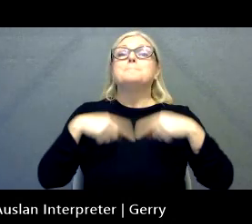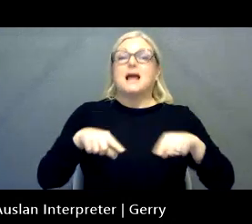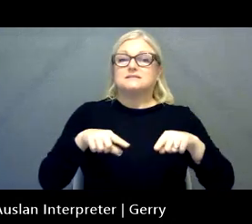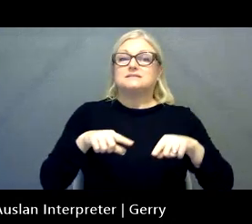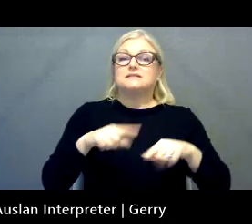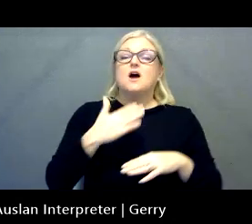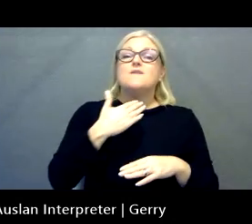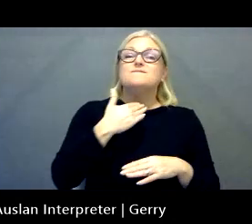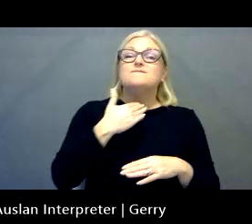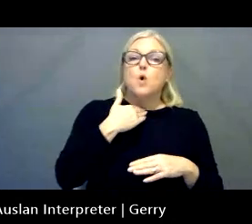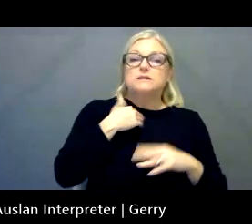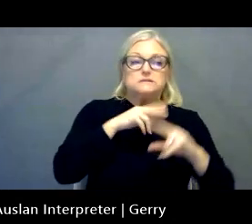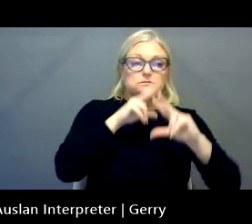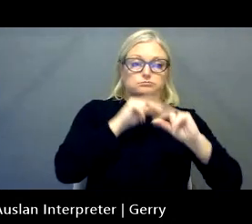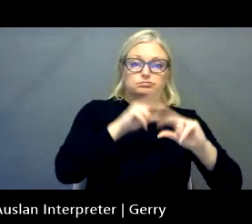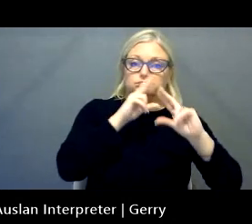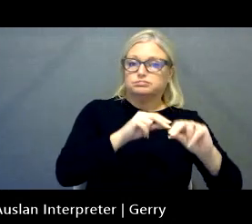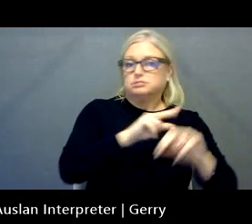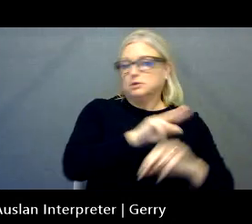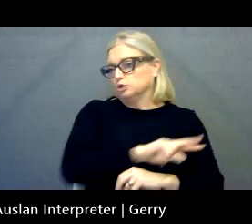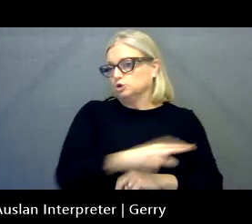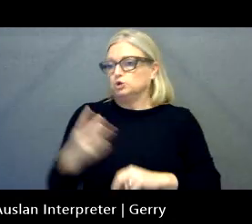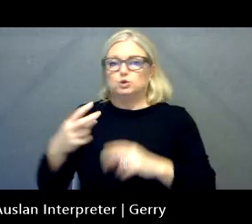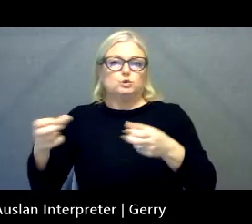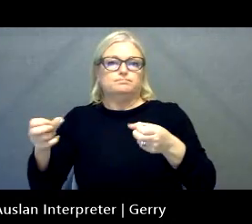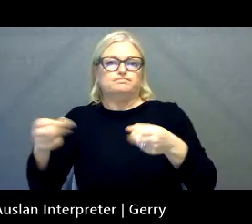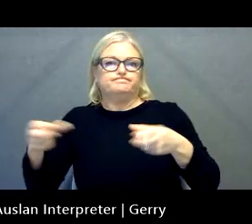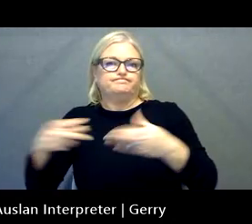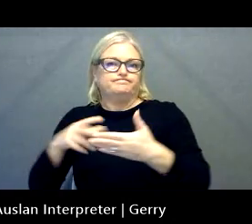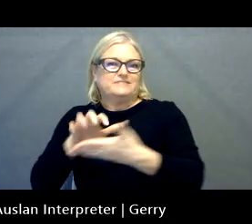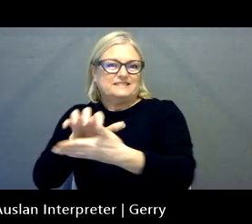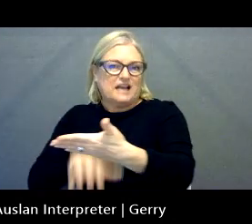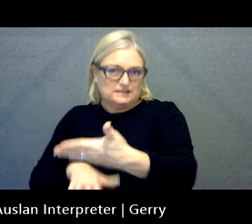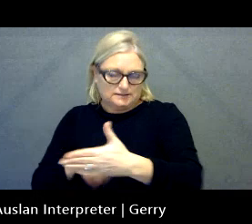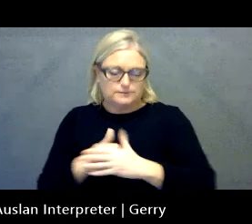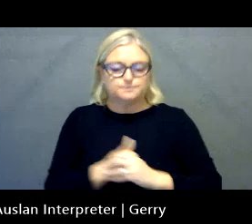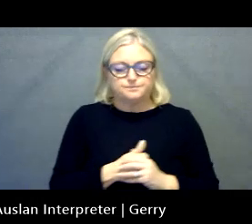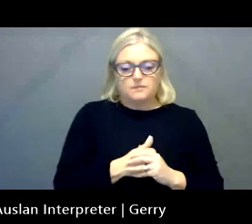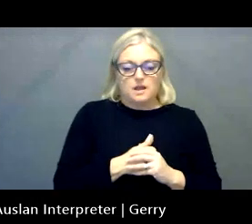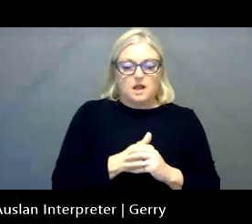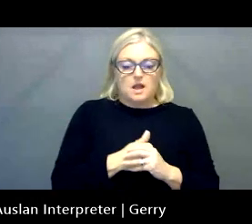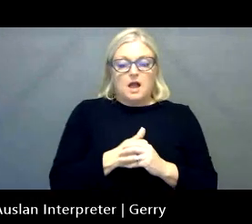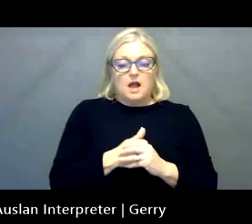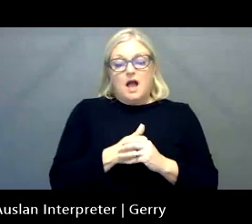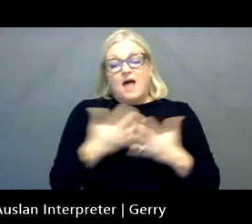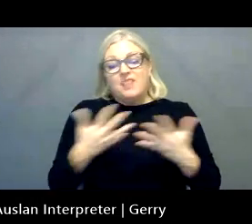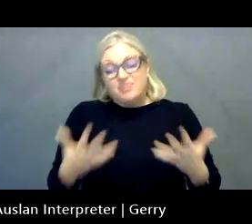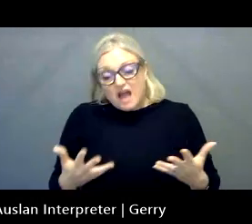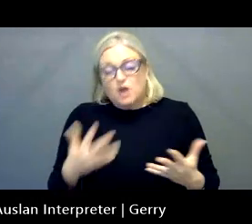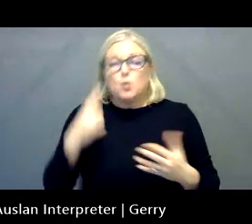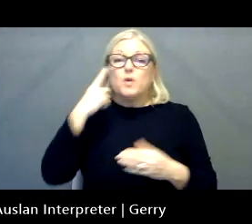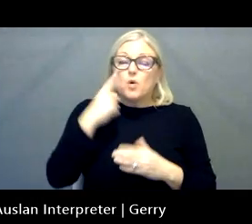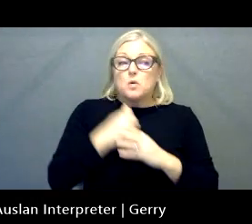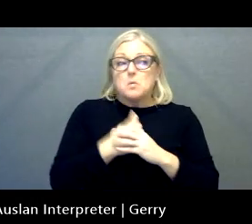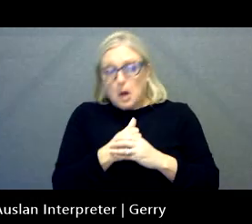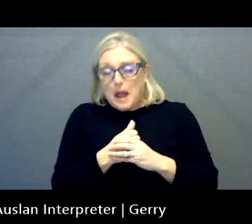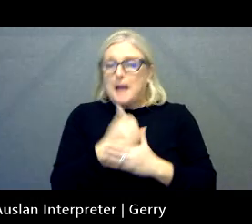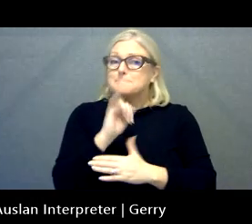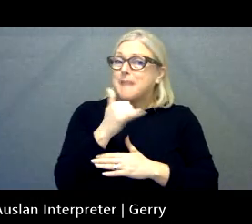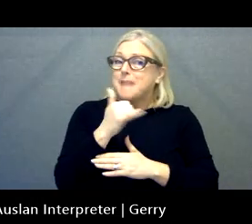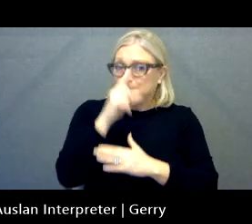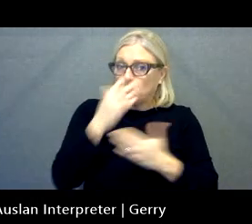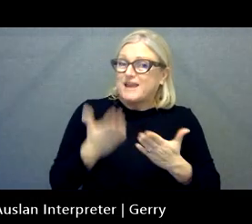users was so important. So we also looked at offering telephone and online completion options